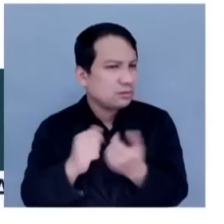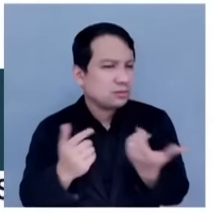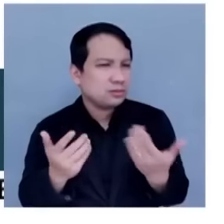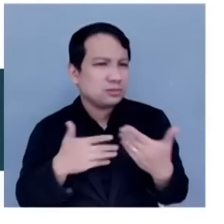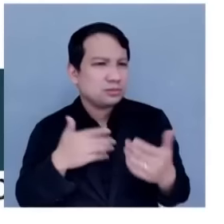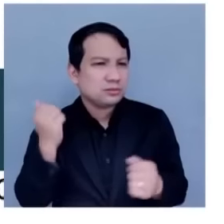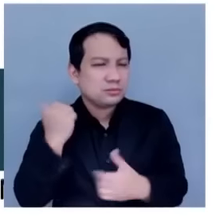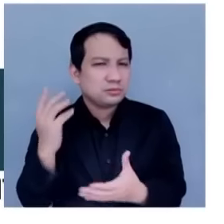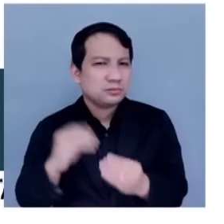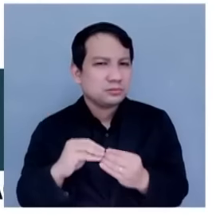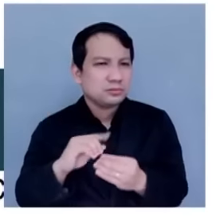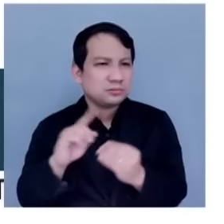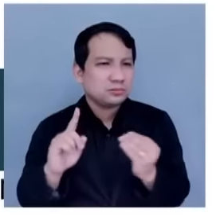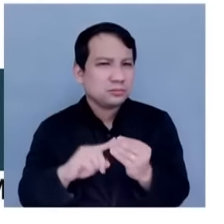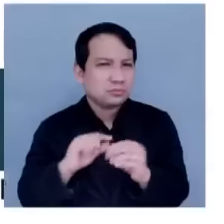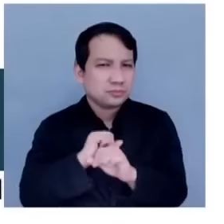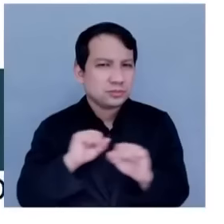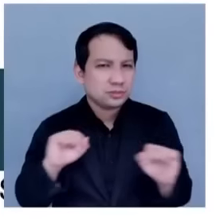expectations in terms of security?